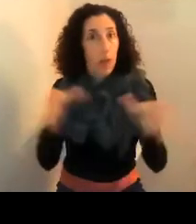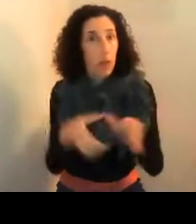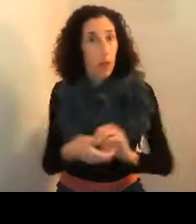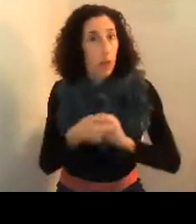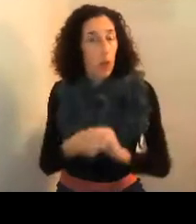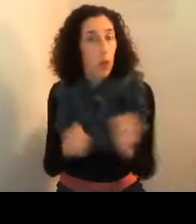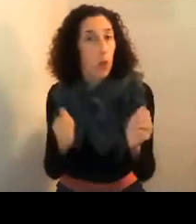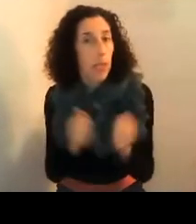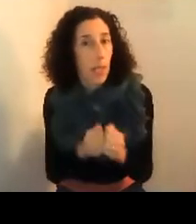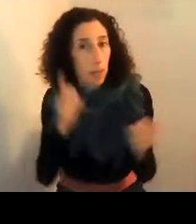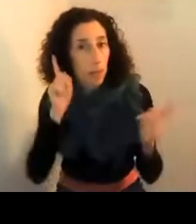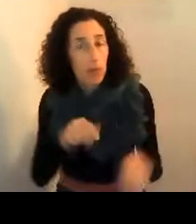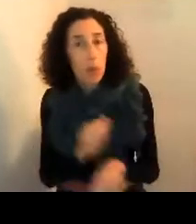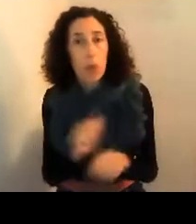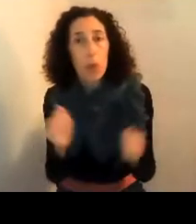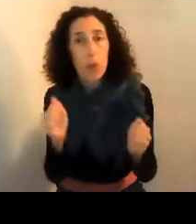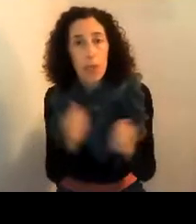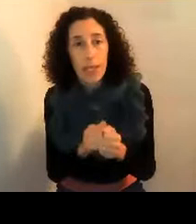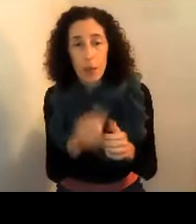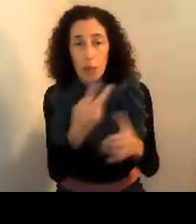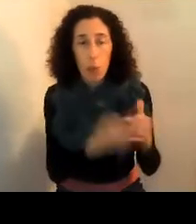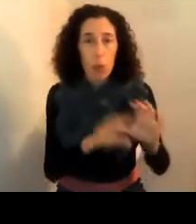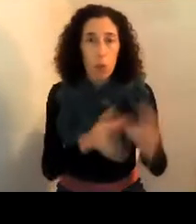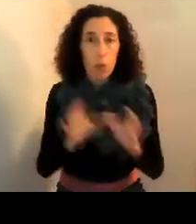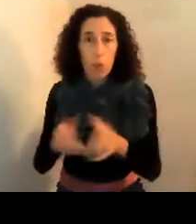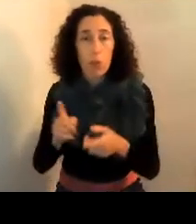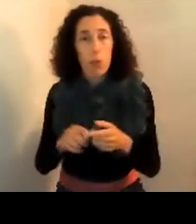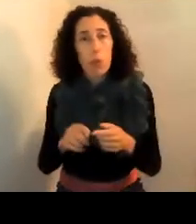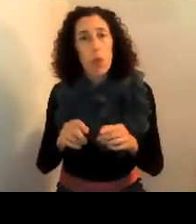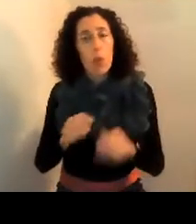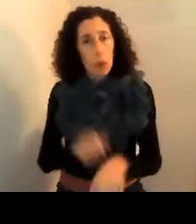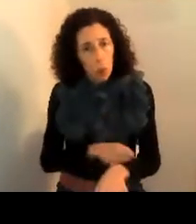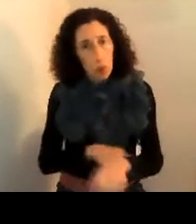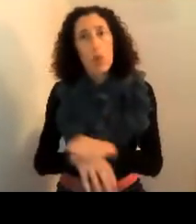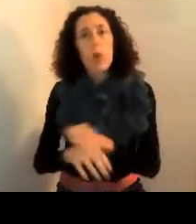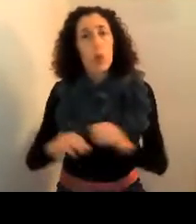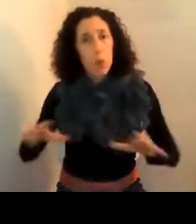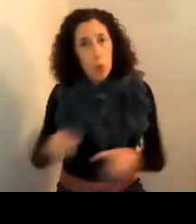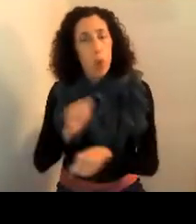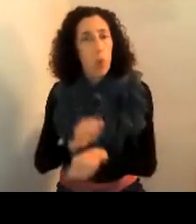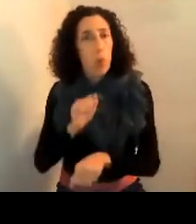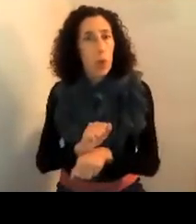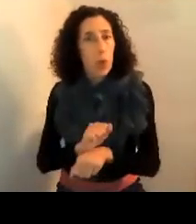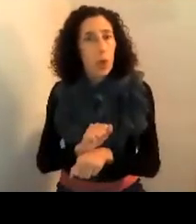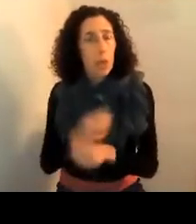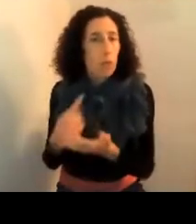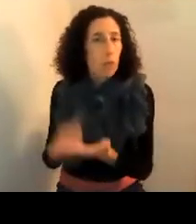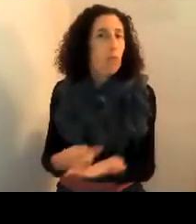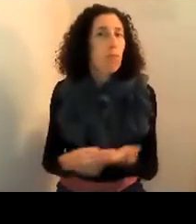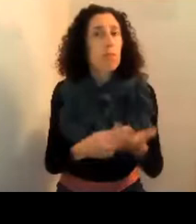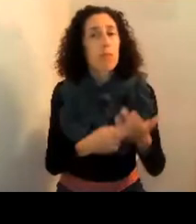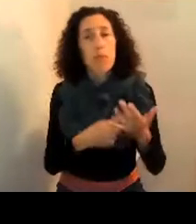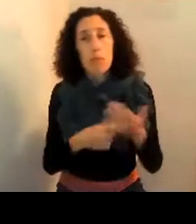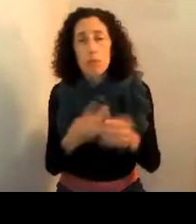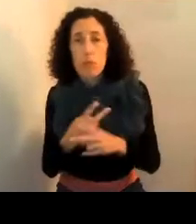the spirit of doing the work. And they do the work in so many amazing ways. And we have become this new editorial